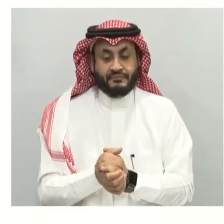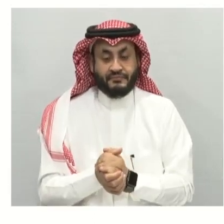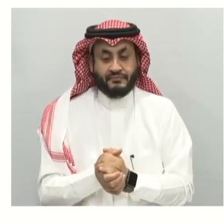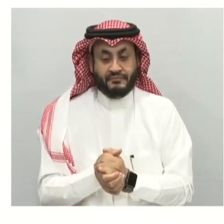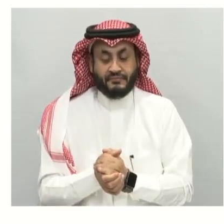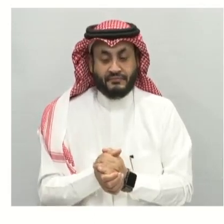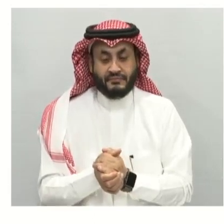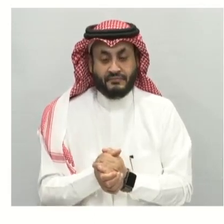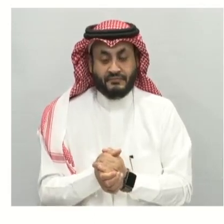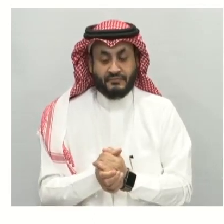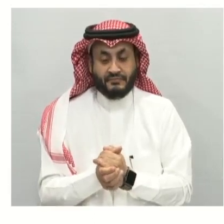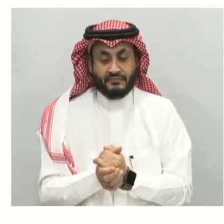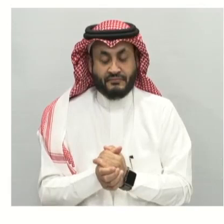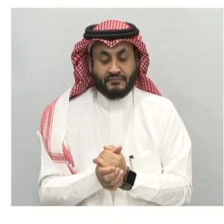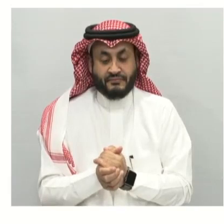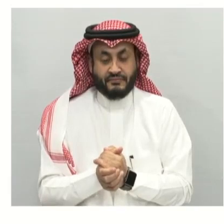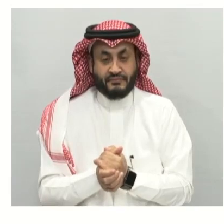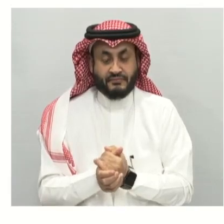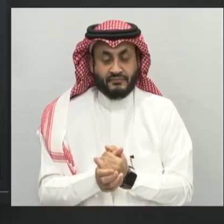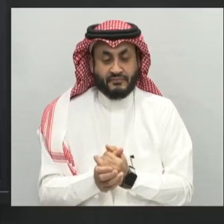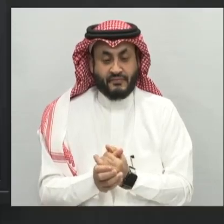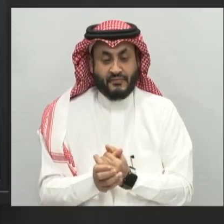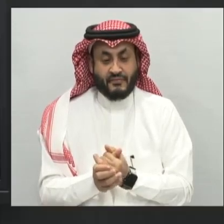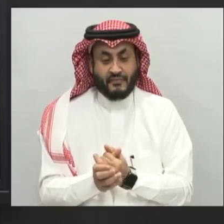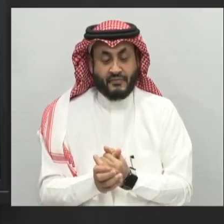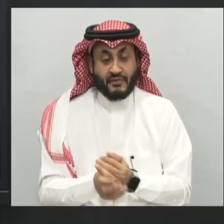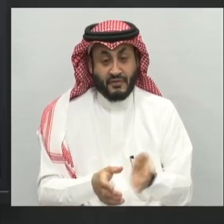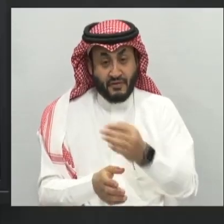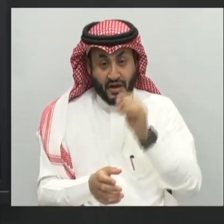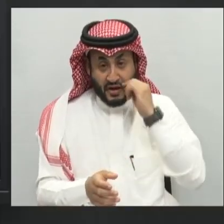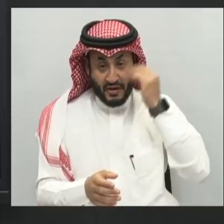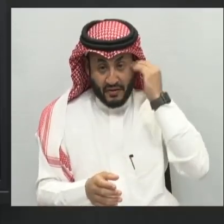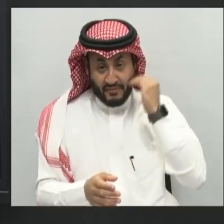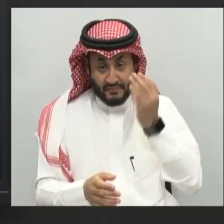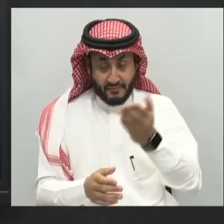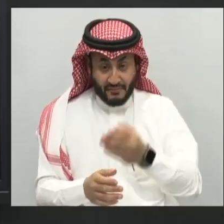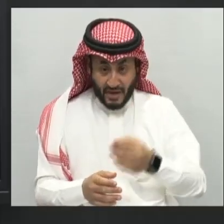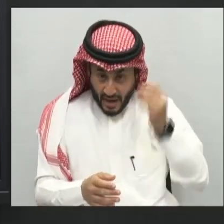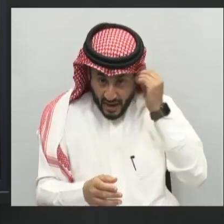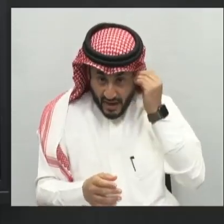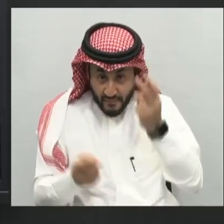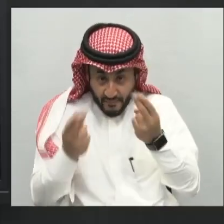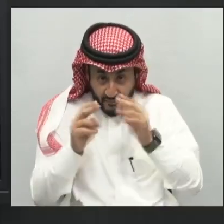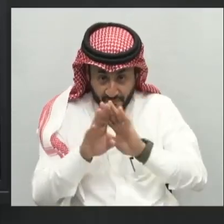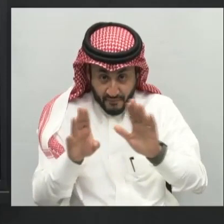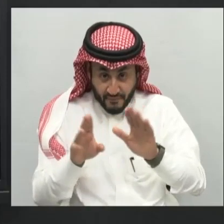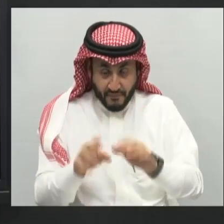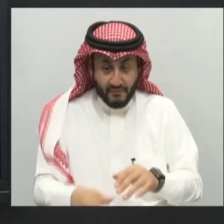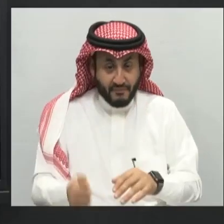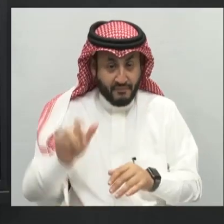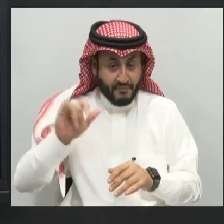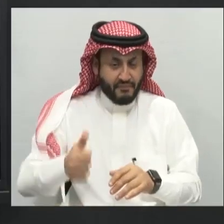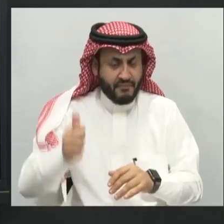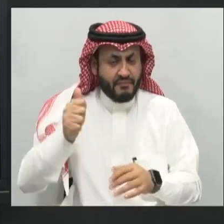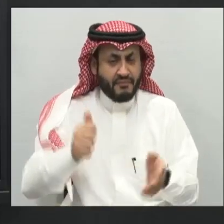Okay, so boys and girls, Did you have a chance to listen what Aya and Noura